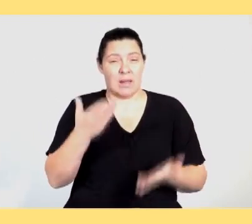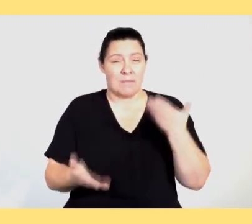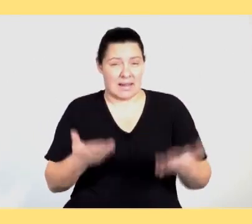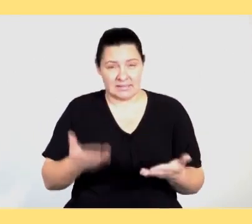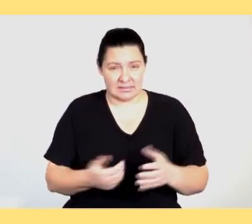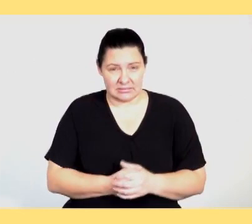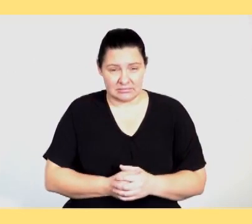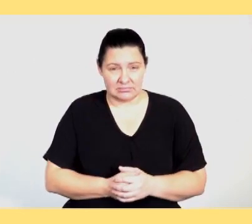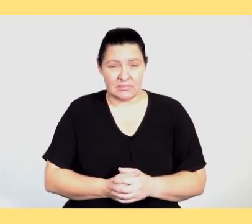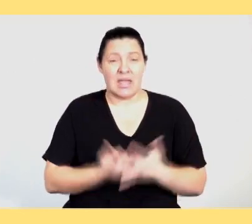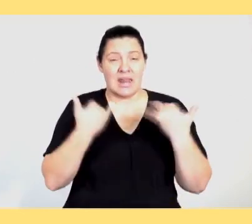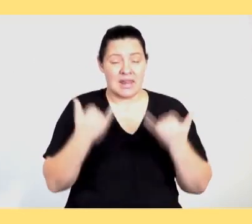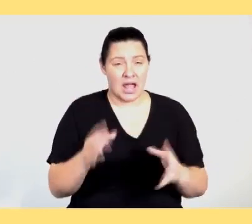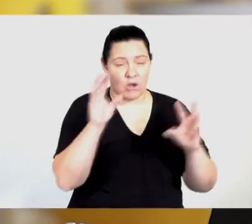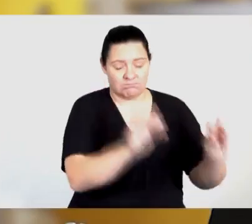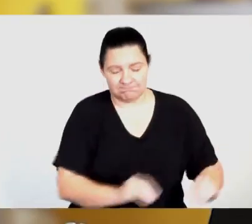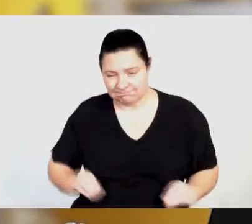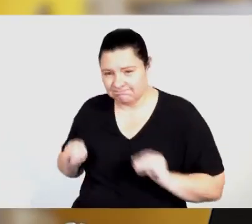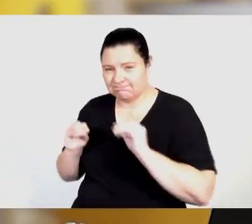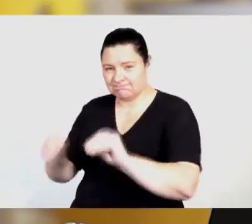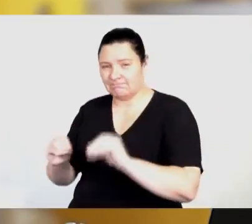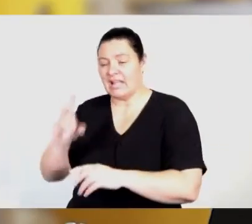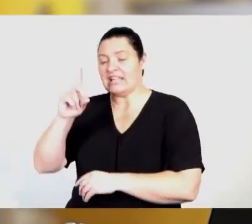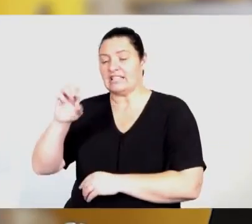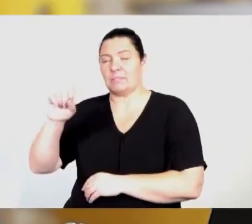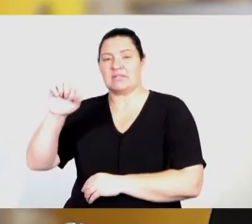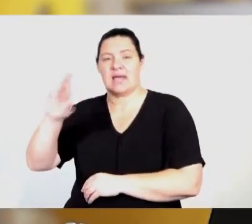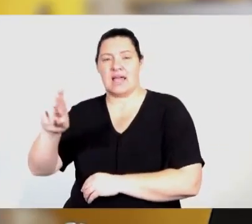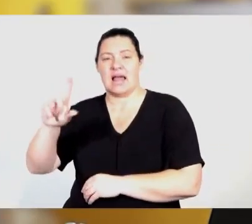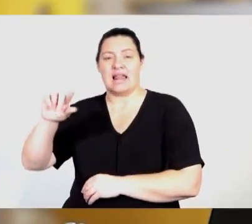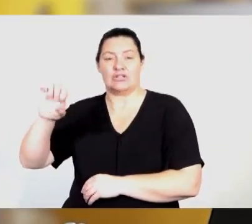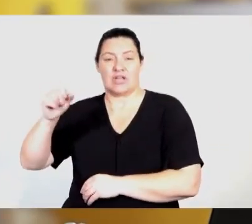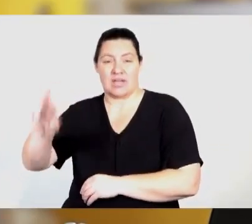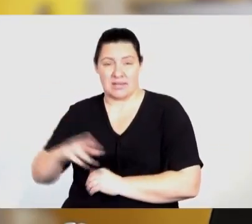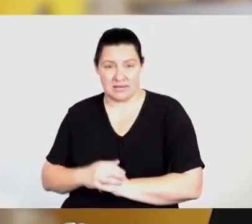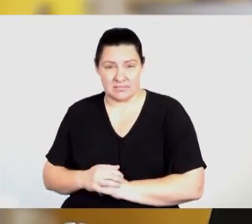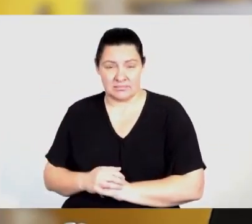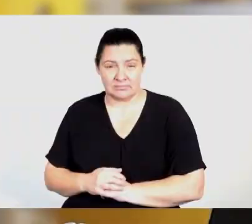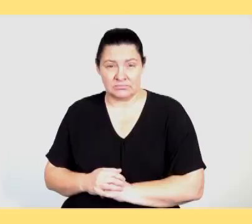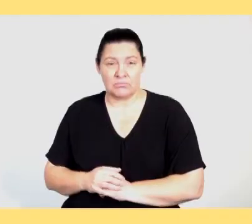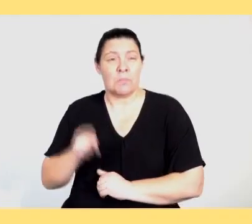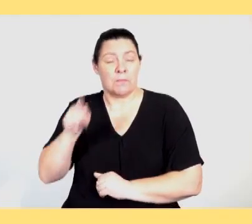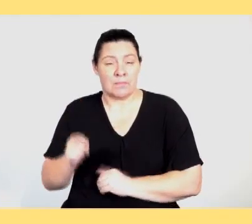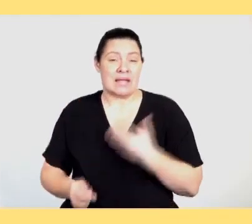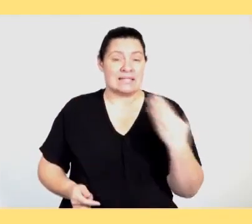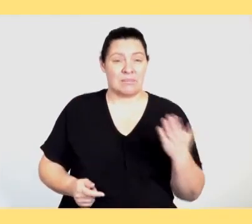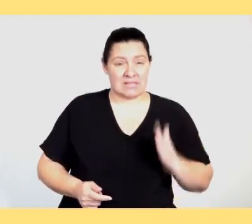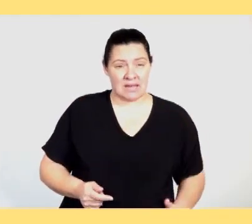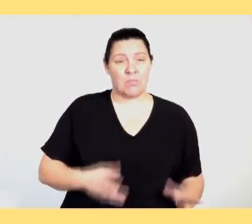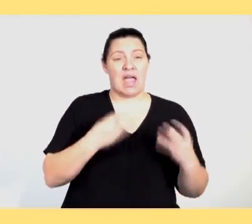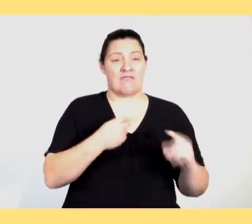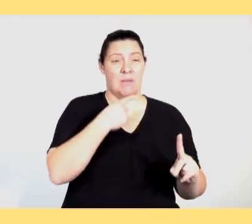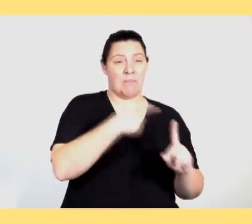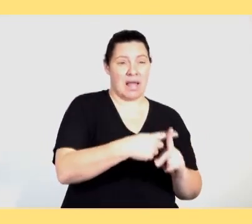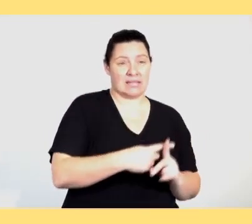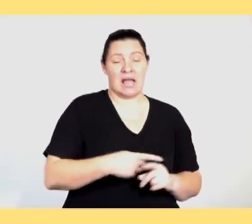with your trial balance, now we're going to do the debtors ledger. Remember, in the debtors ledger, on the debit side, I have a